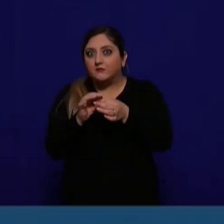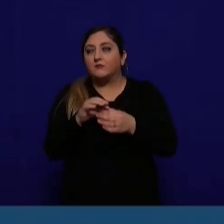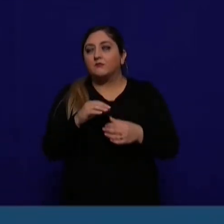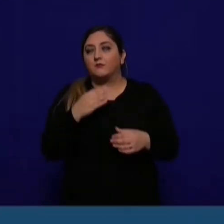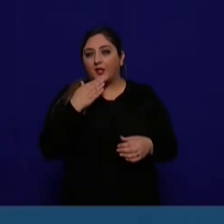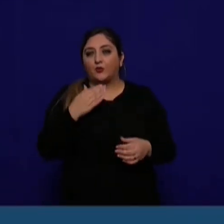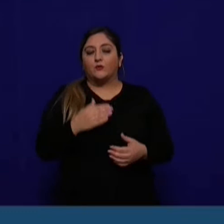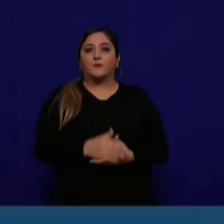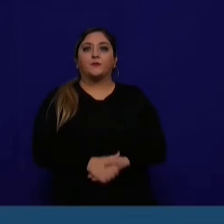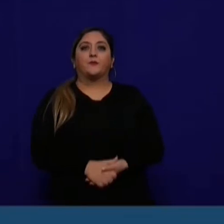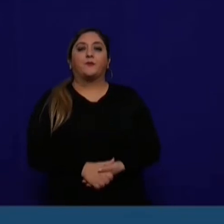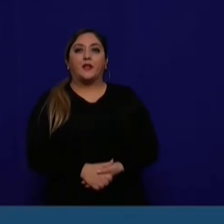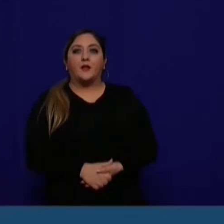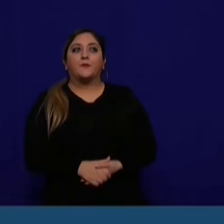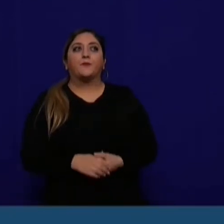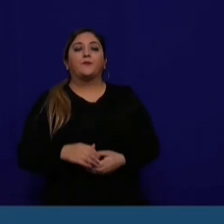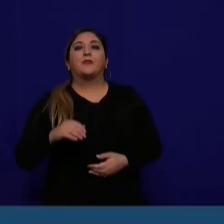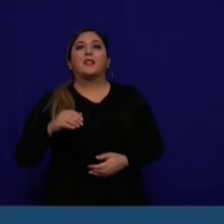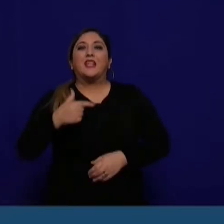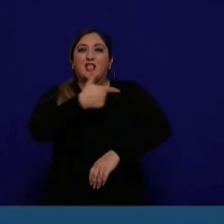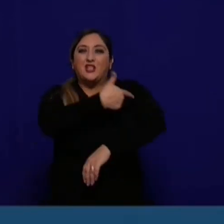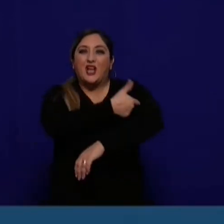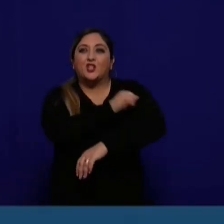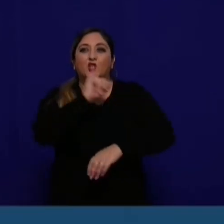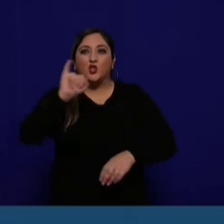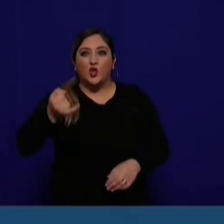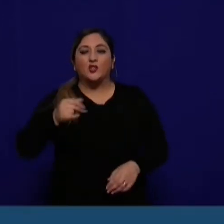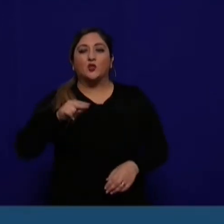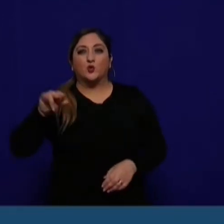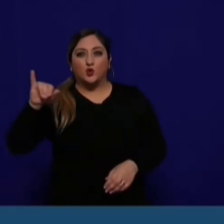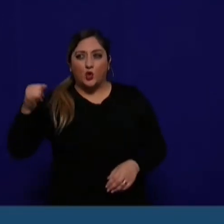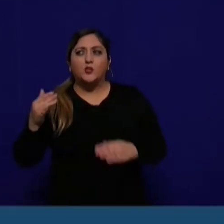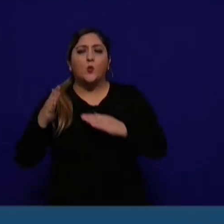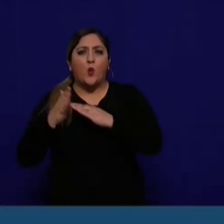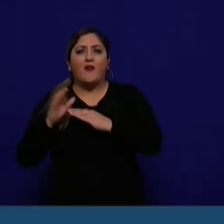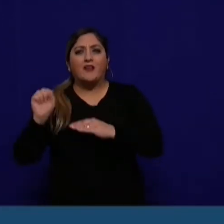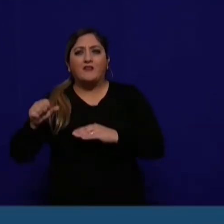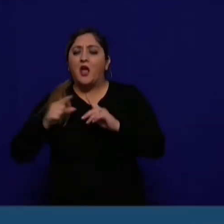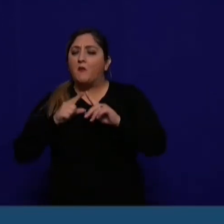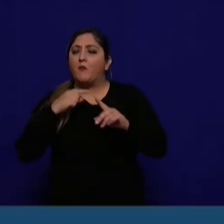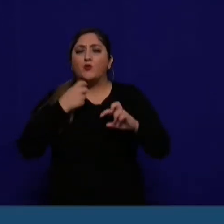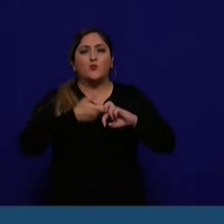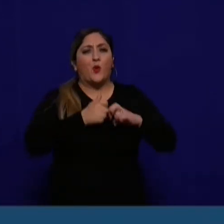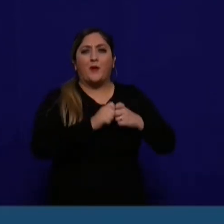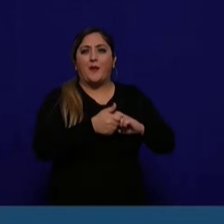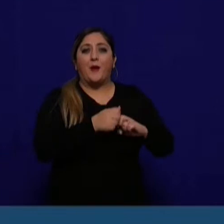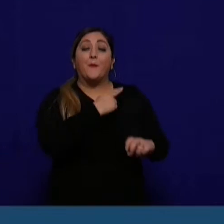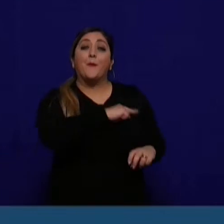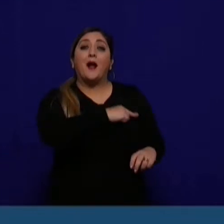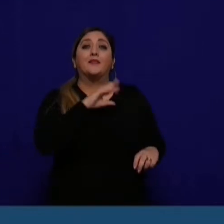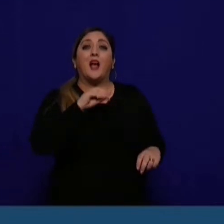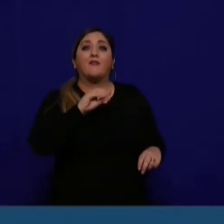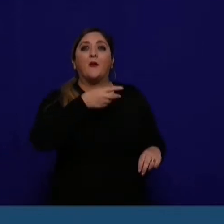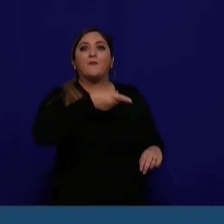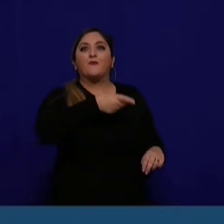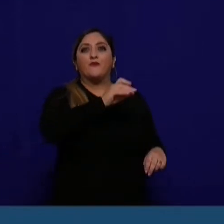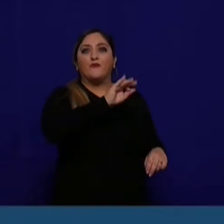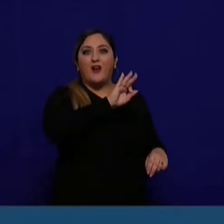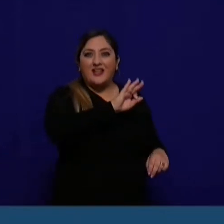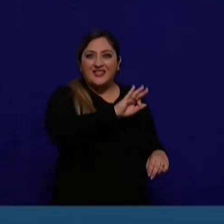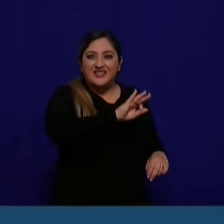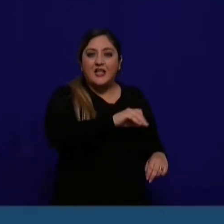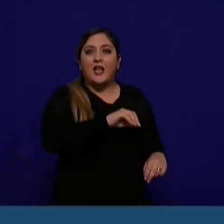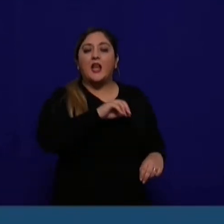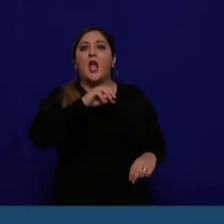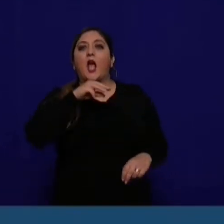ġejjin. Aħna għandna ammonti ta' vaccines li huma tal-Pfizer, tal-Moderna u huma tal-AstraZeneca li dik qegħdin ikunu biżżejjed biex aħna